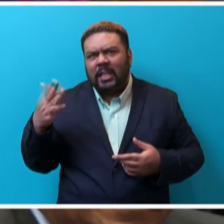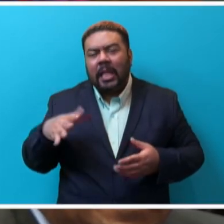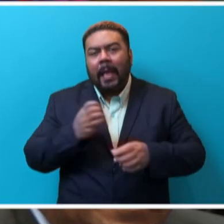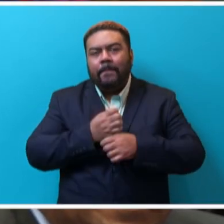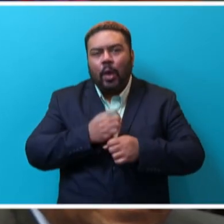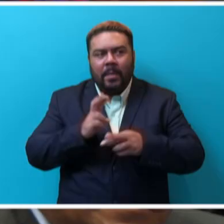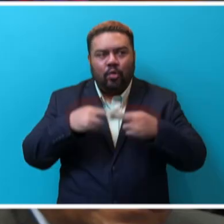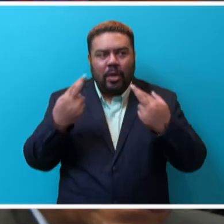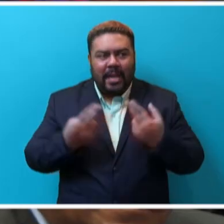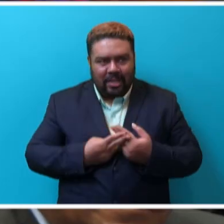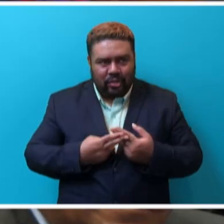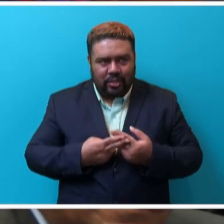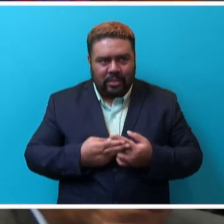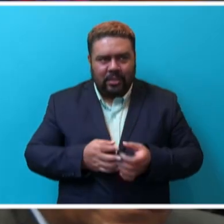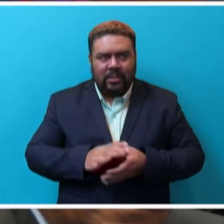Relations